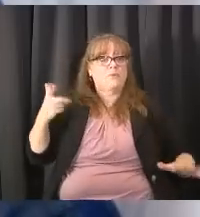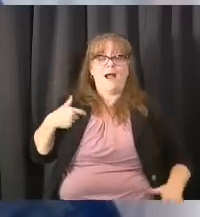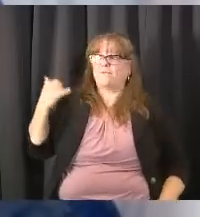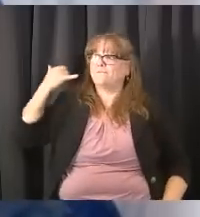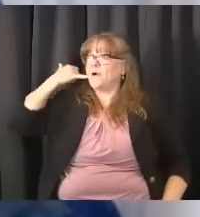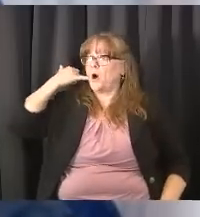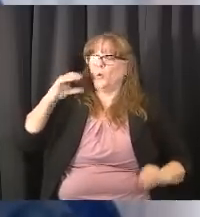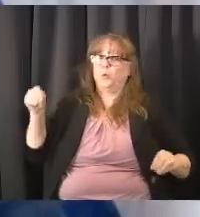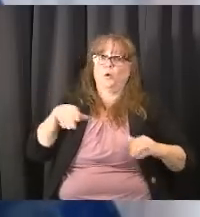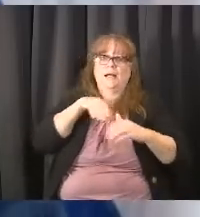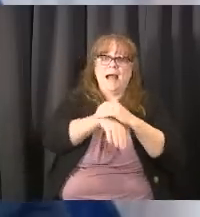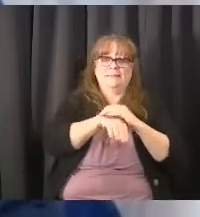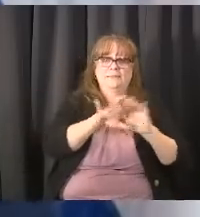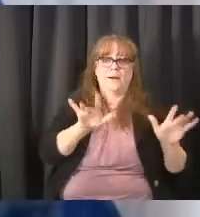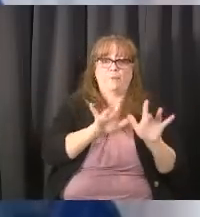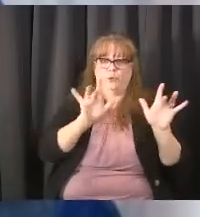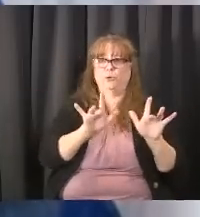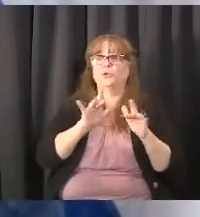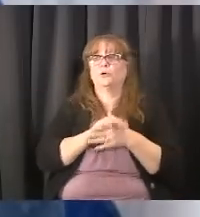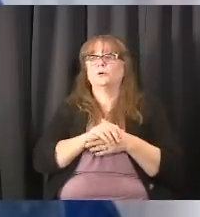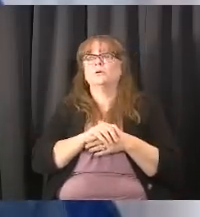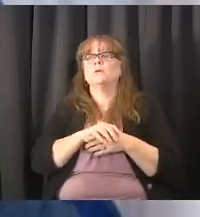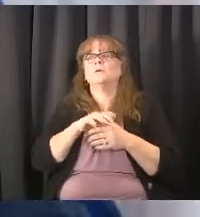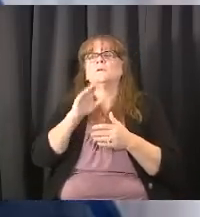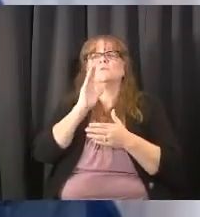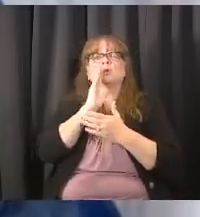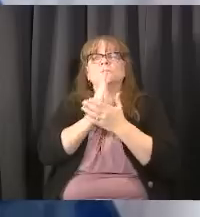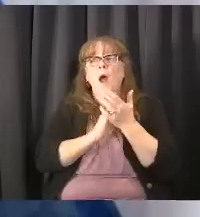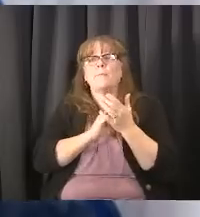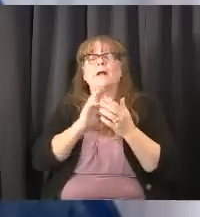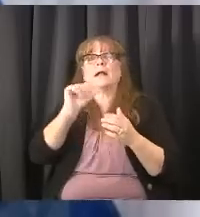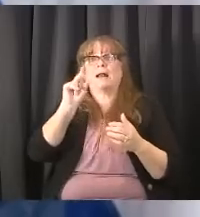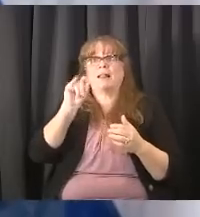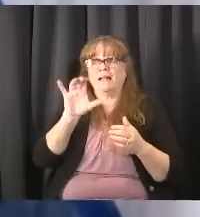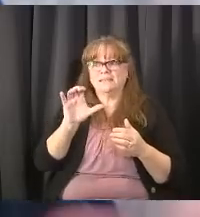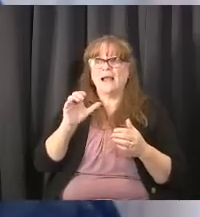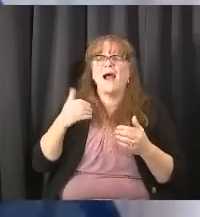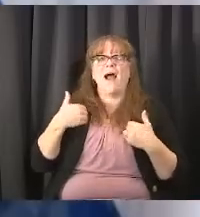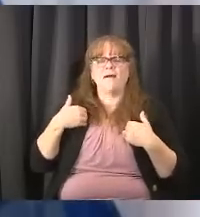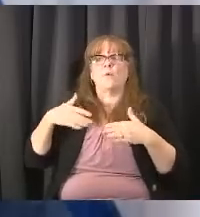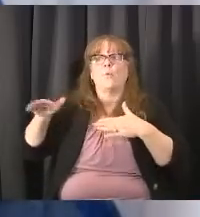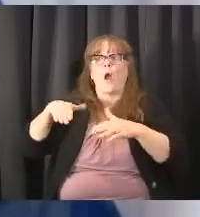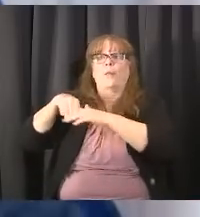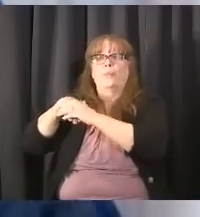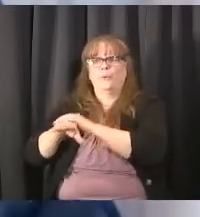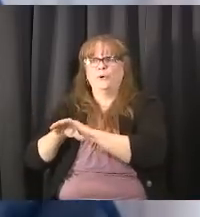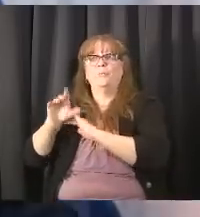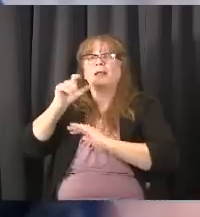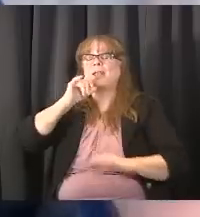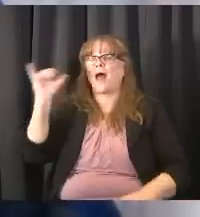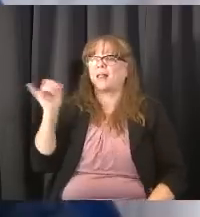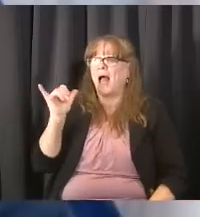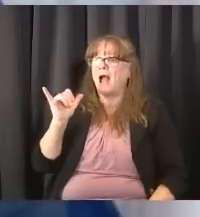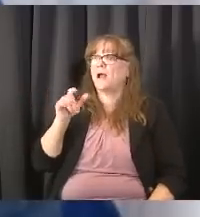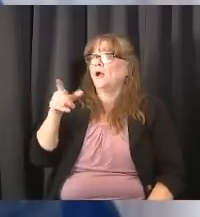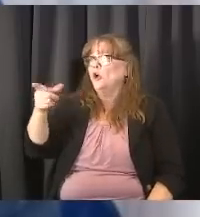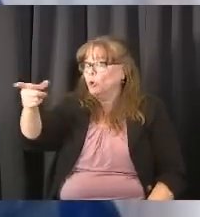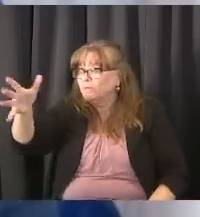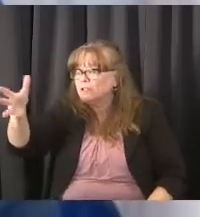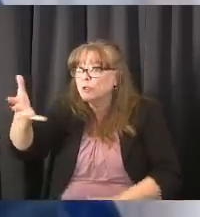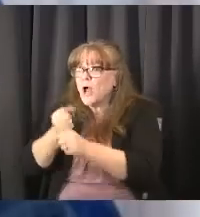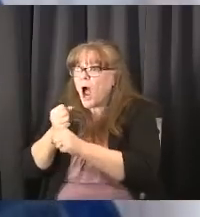of all of those, but it's not walk-in to the point where, like, they have it, you can get it, you just show up when you want and get it. That we won't be there for